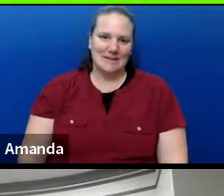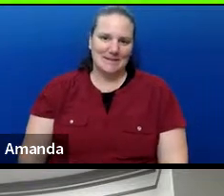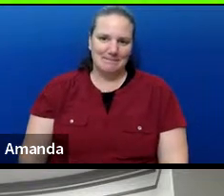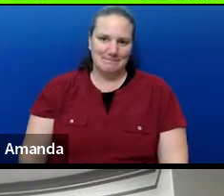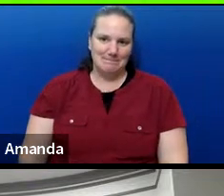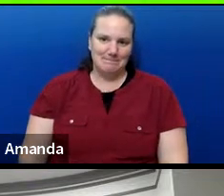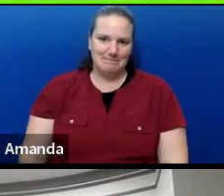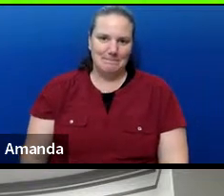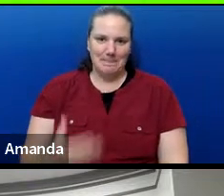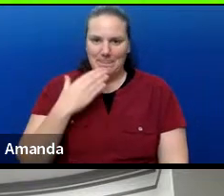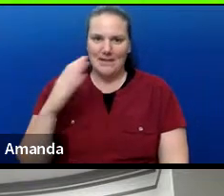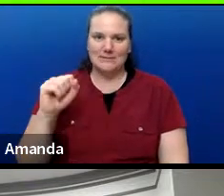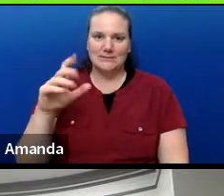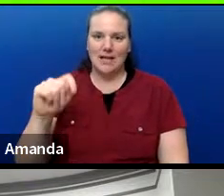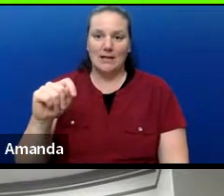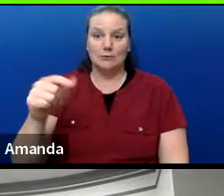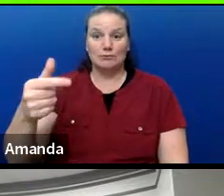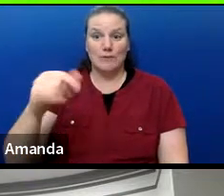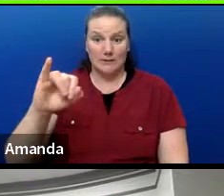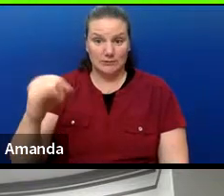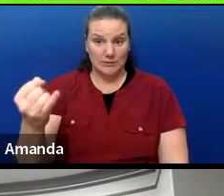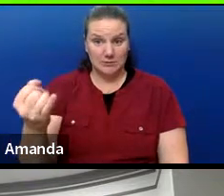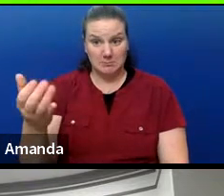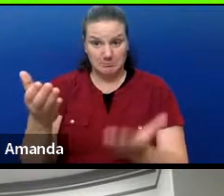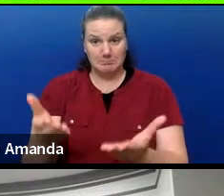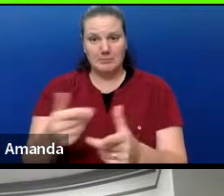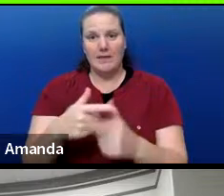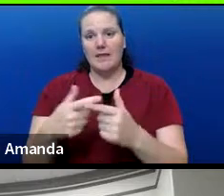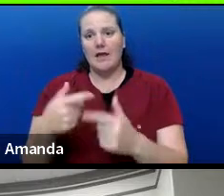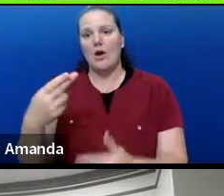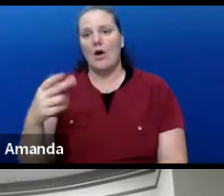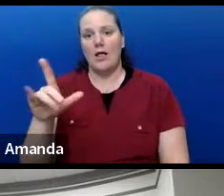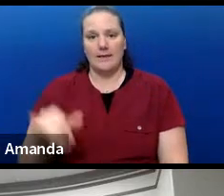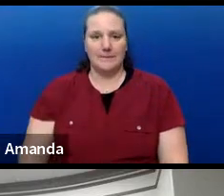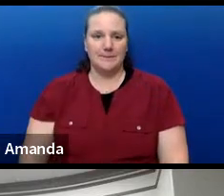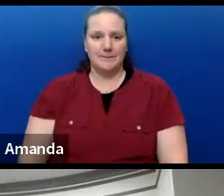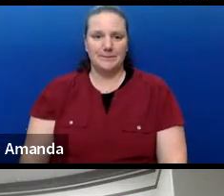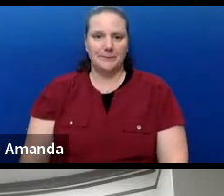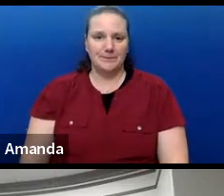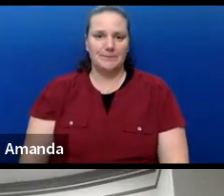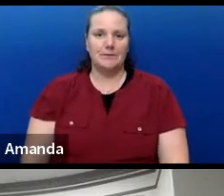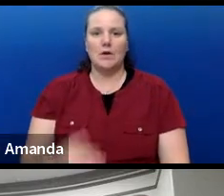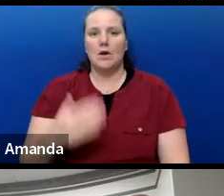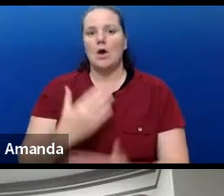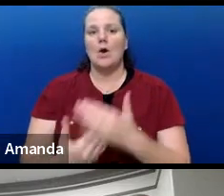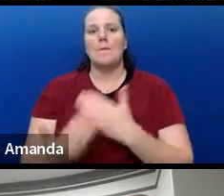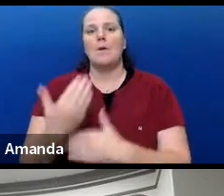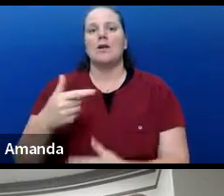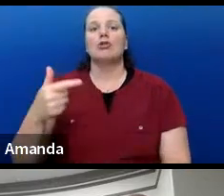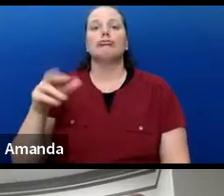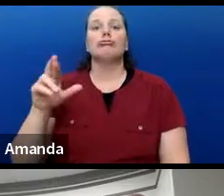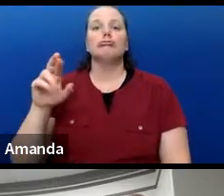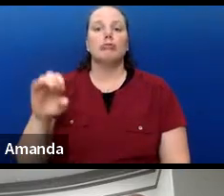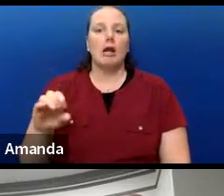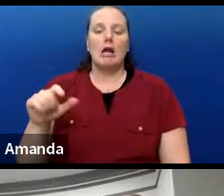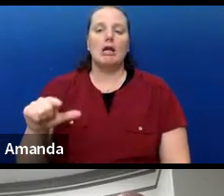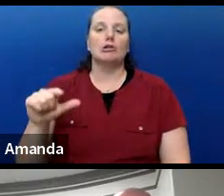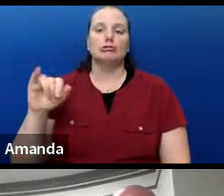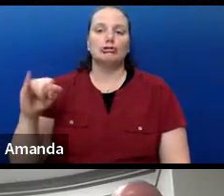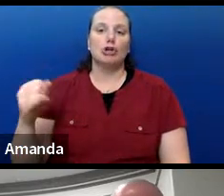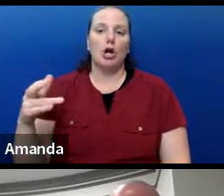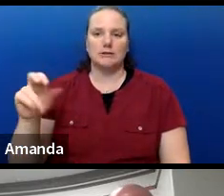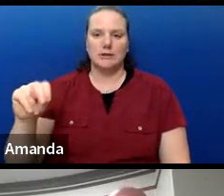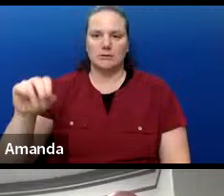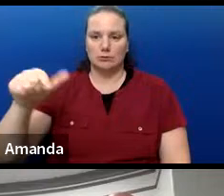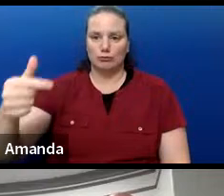Thank you, Scott. Let's go to Administrator Johnson and then we'll go to Holly. Good morning, everyone. Greg Johnson, he, him pronouns.